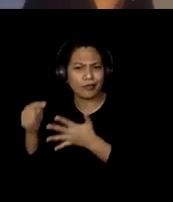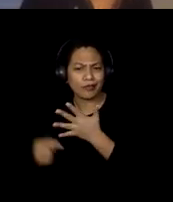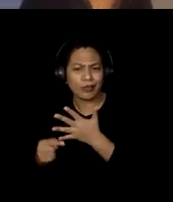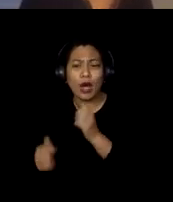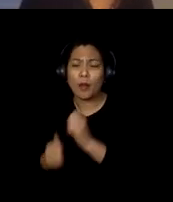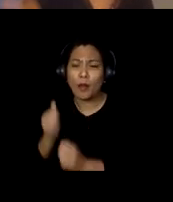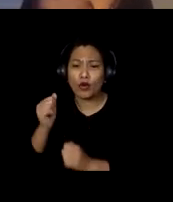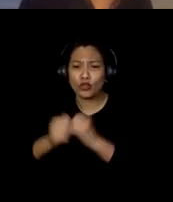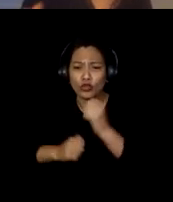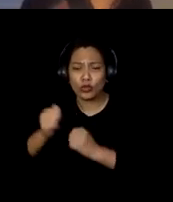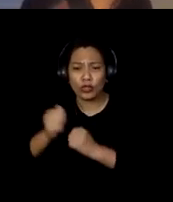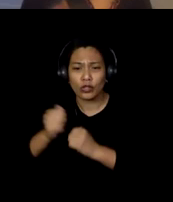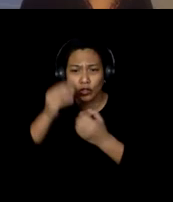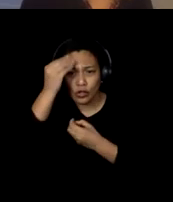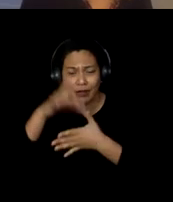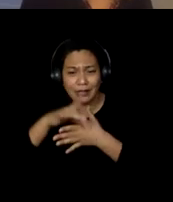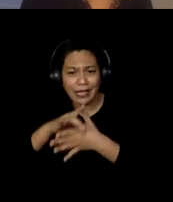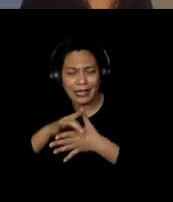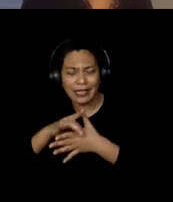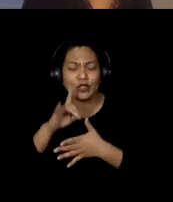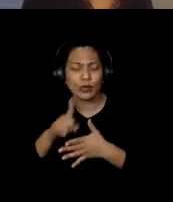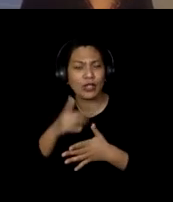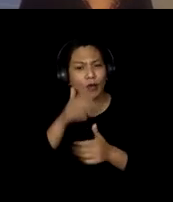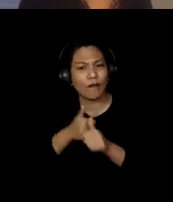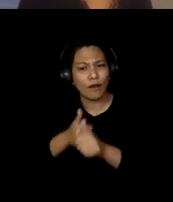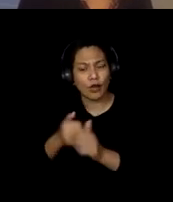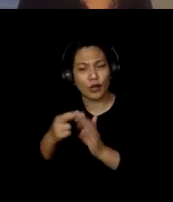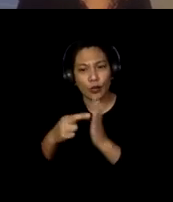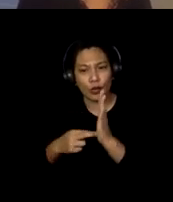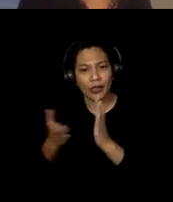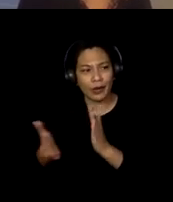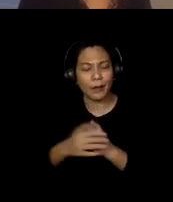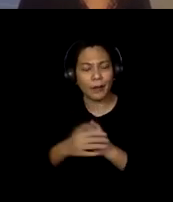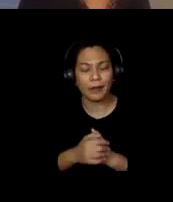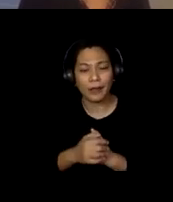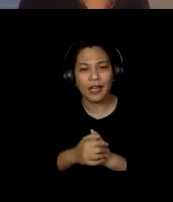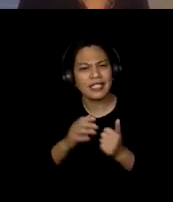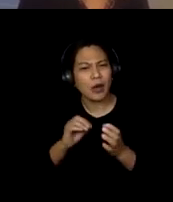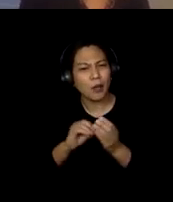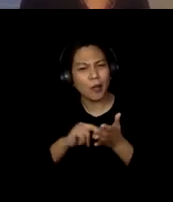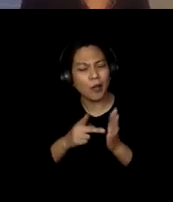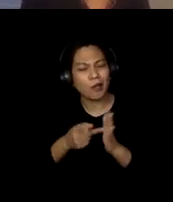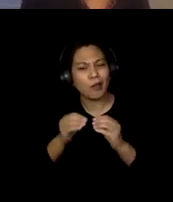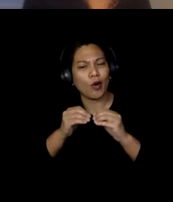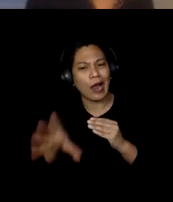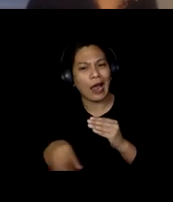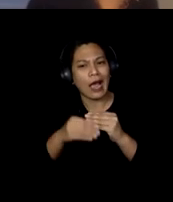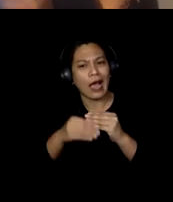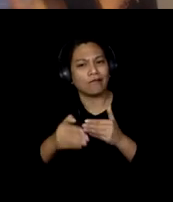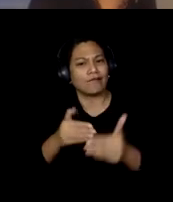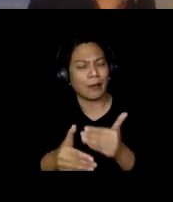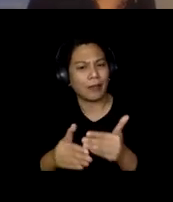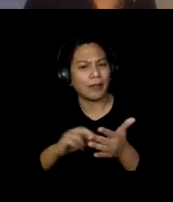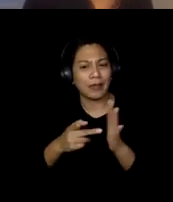content. So out of the box, you're going to follow that guideline. So it's just going a little step further and making sure that you fill out, be